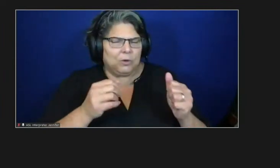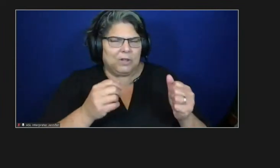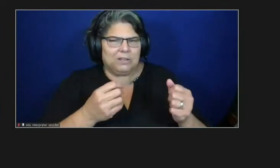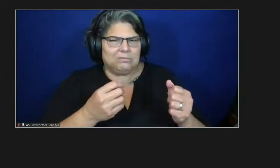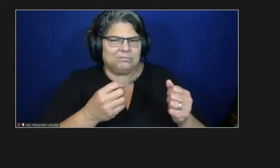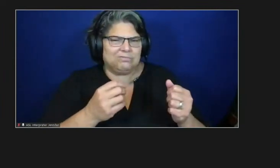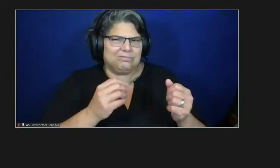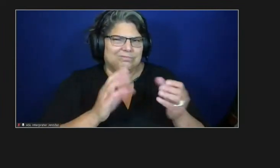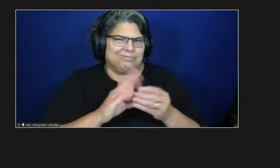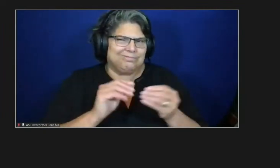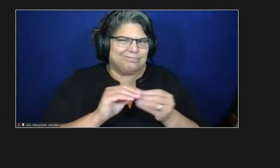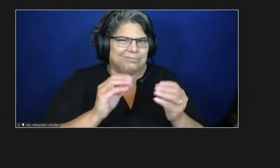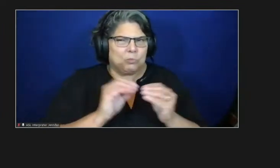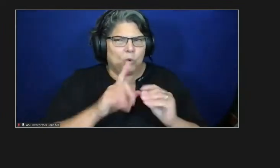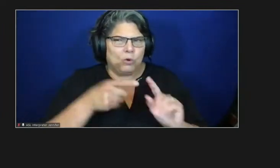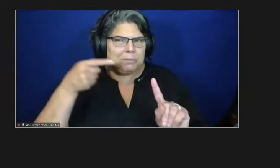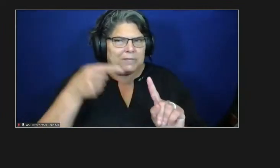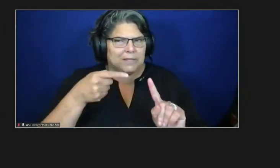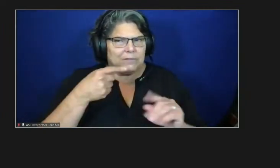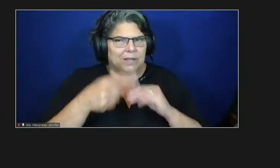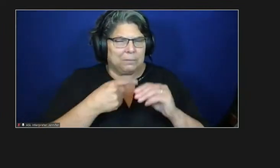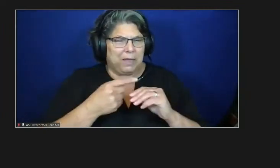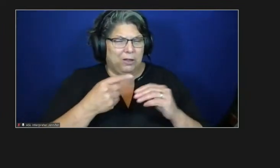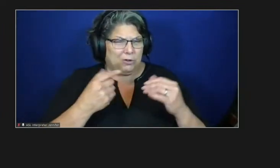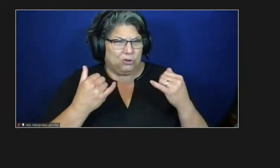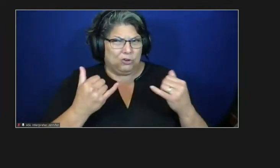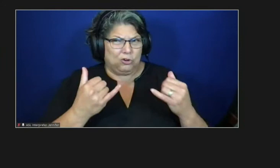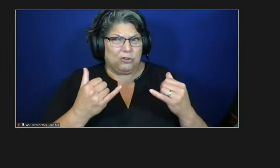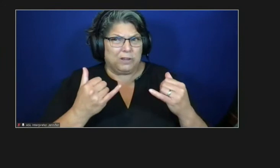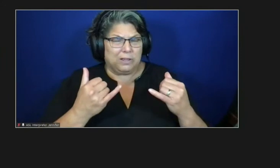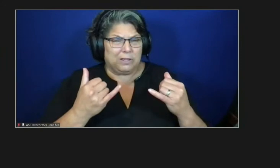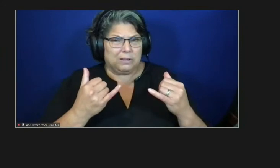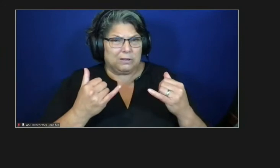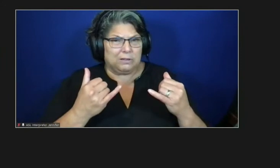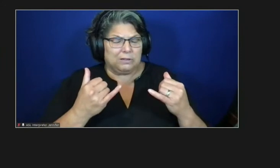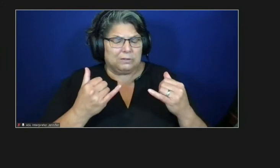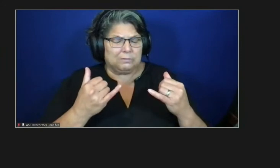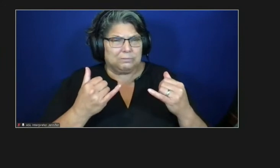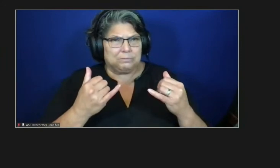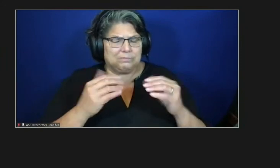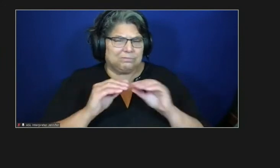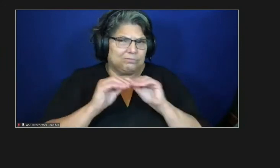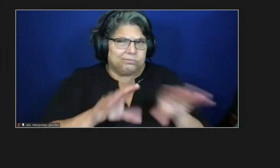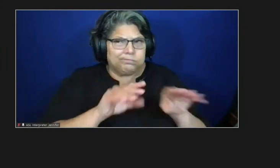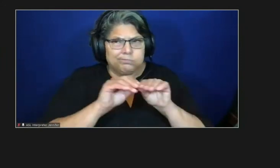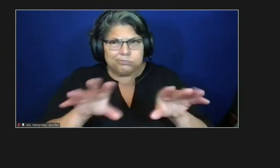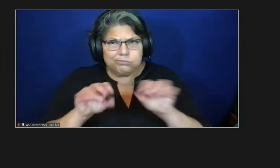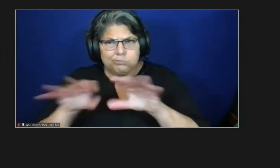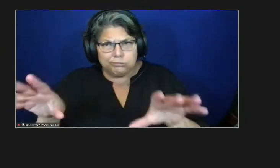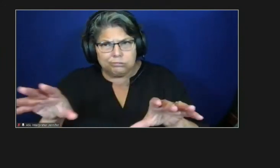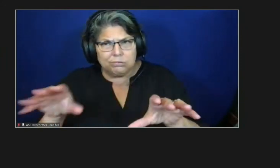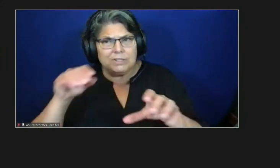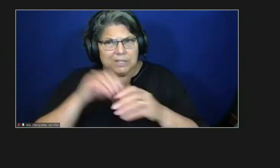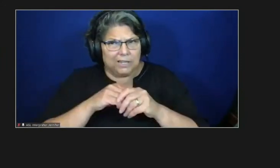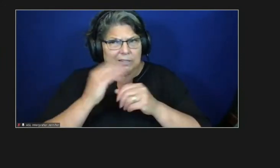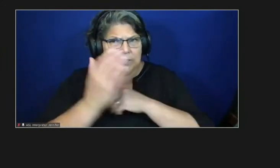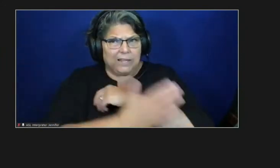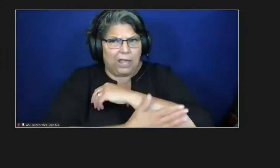bit more specifics about these current ongoing or the current outbreaks in the county,